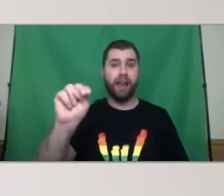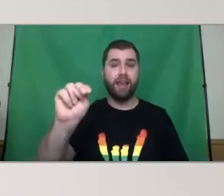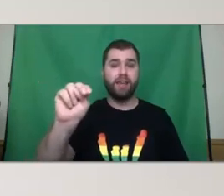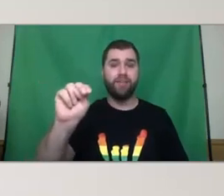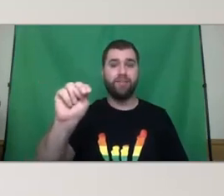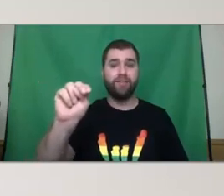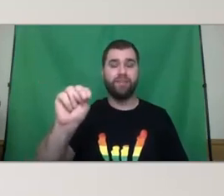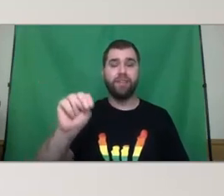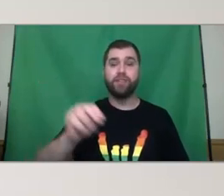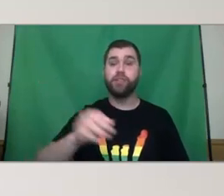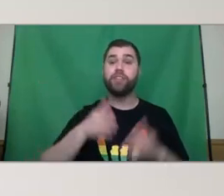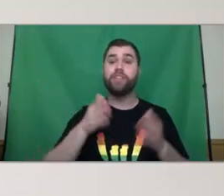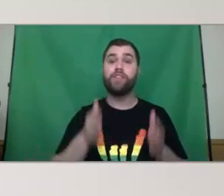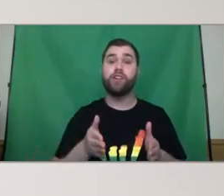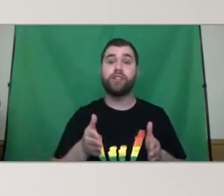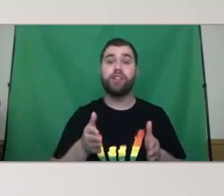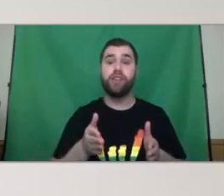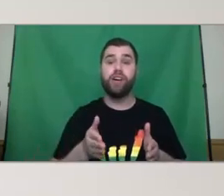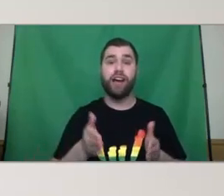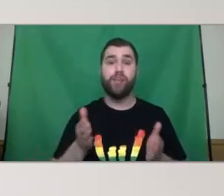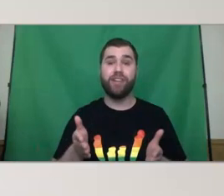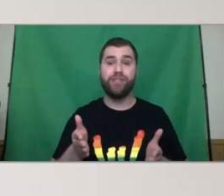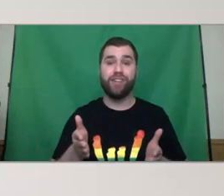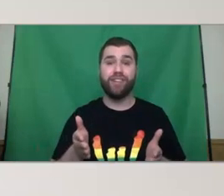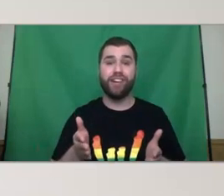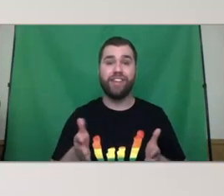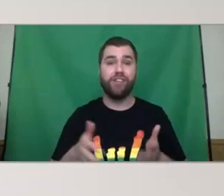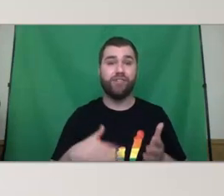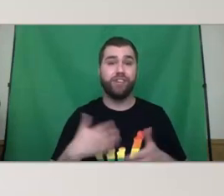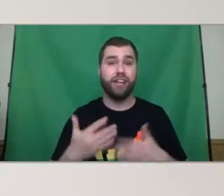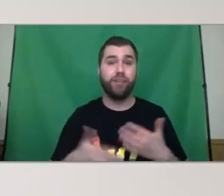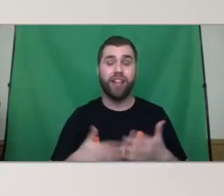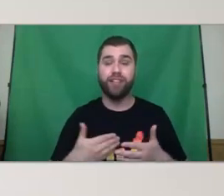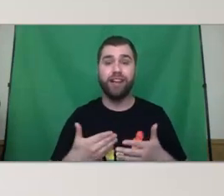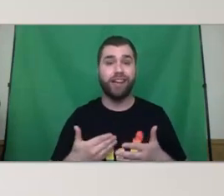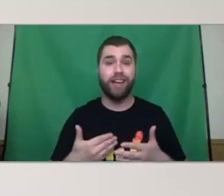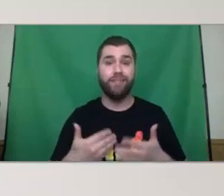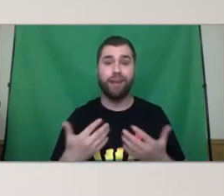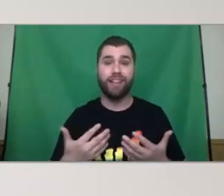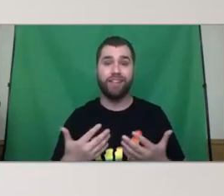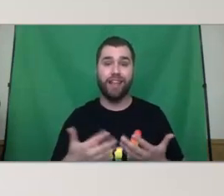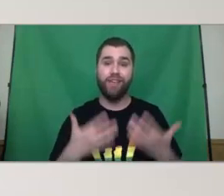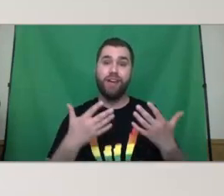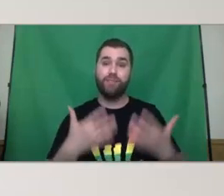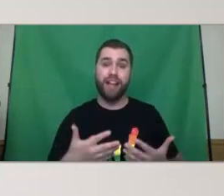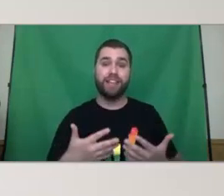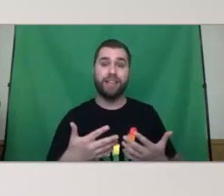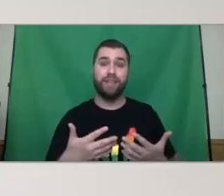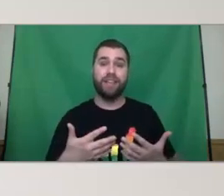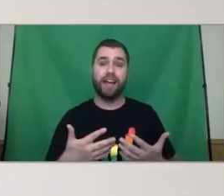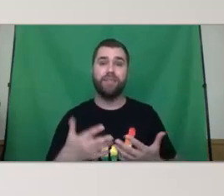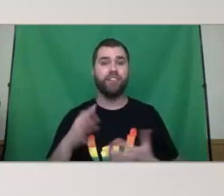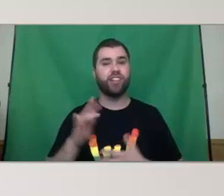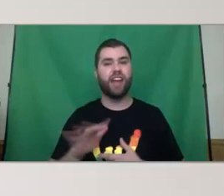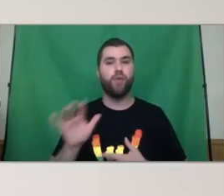Mon. So that's the first row, and I hope that you do it good. If you don't need to practice it, again, pause the video, practice it as